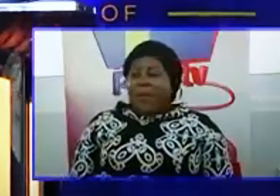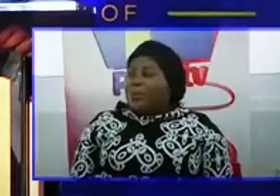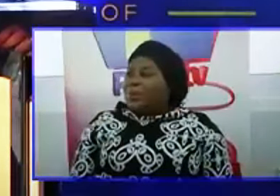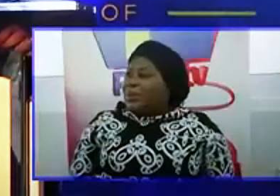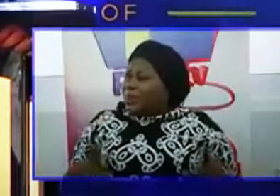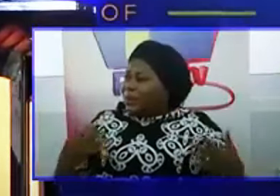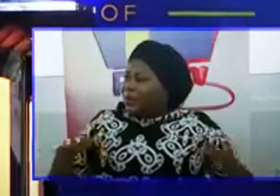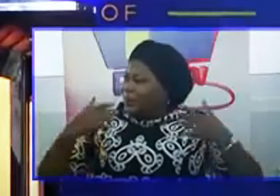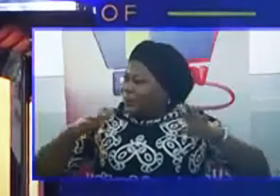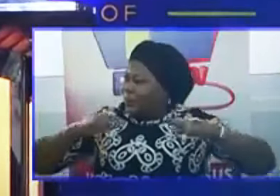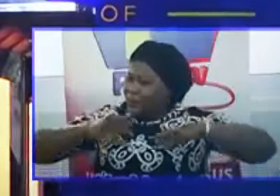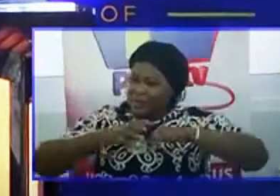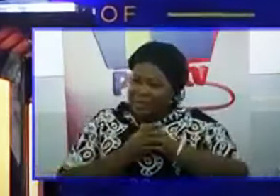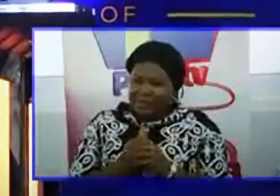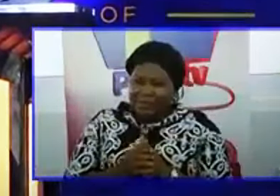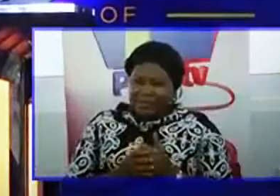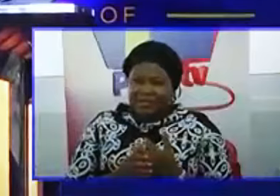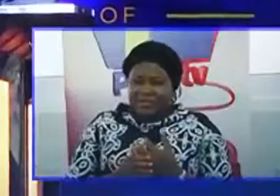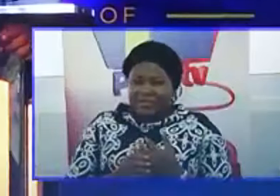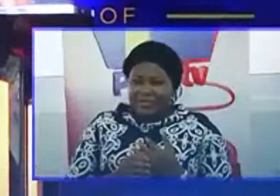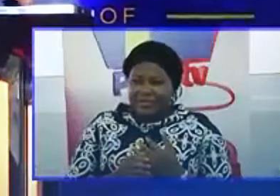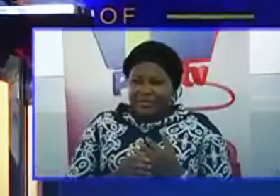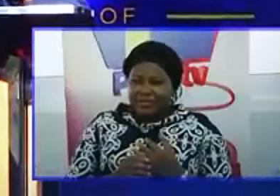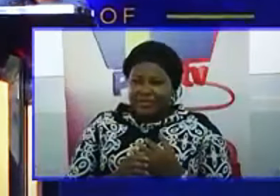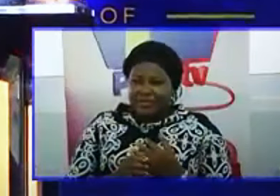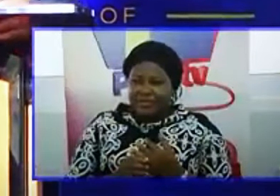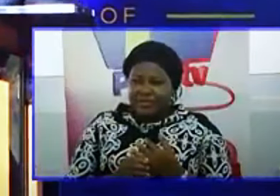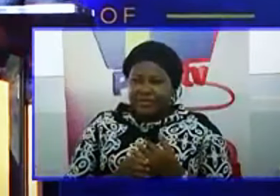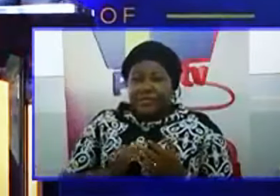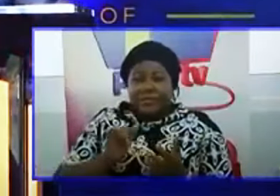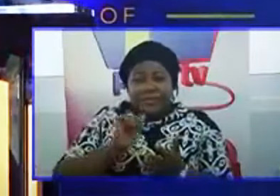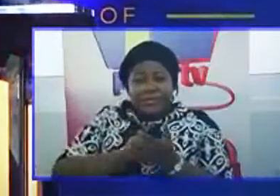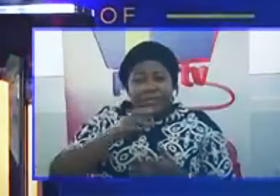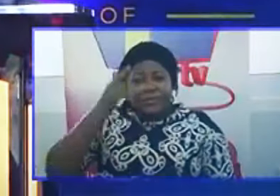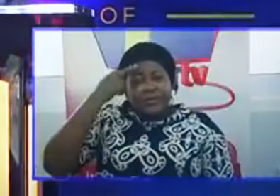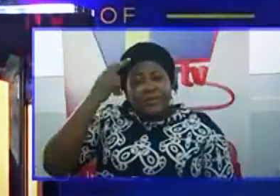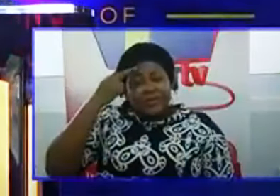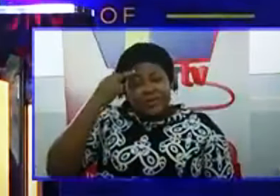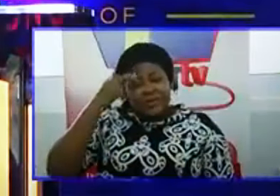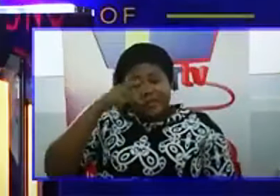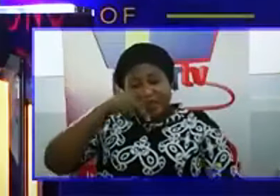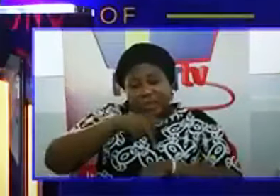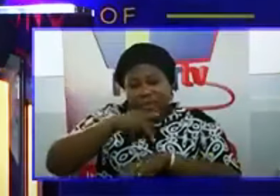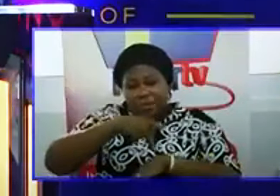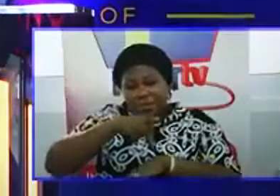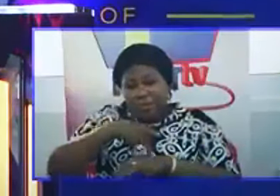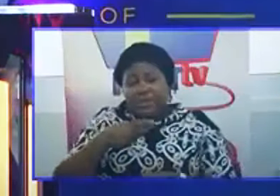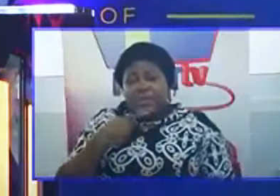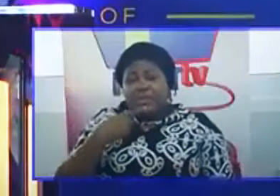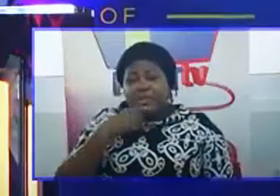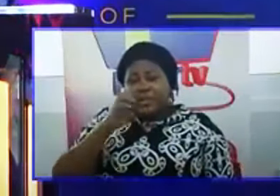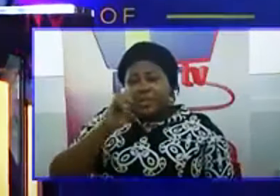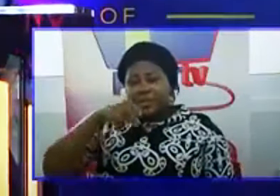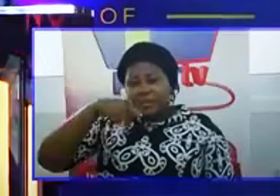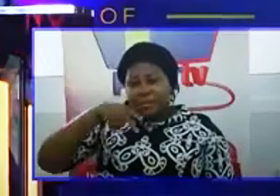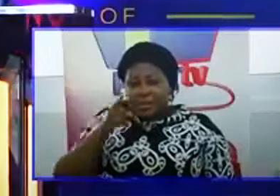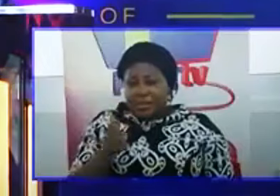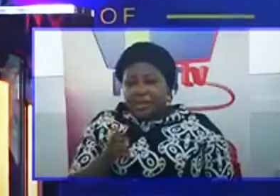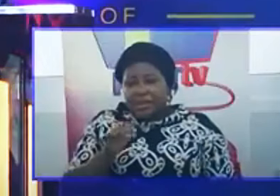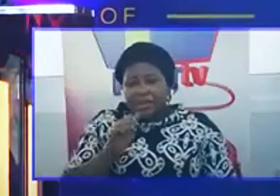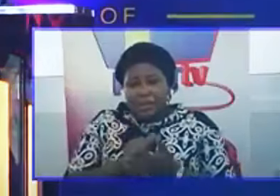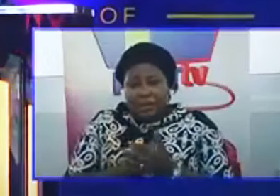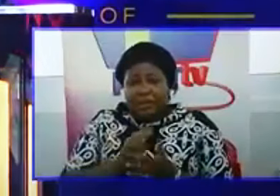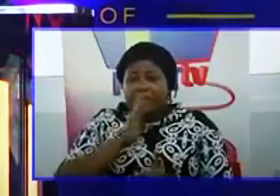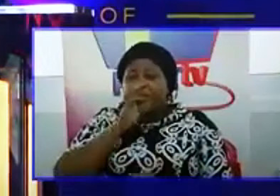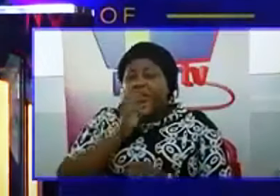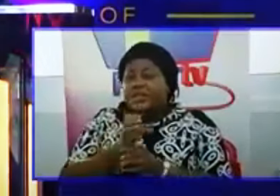wisely. You have not. That is why Paul says in Ephesians, be careful then how